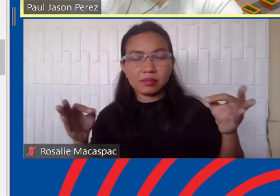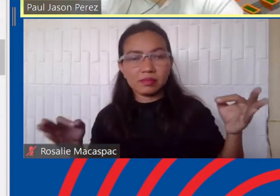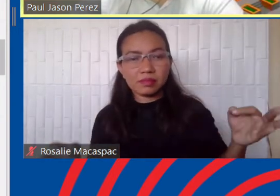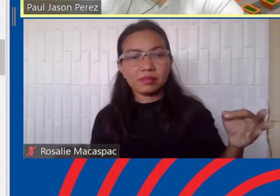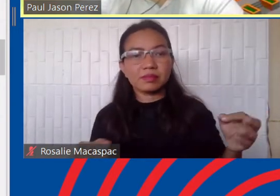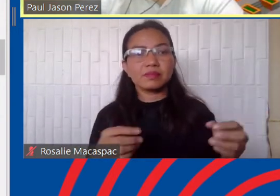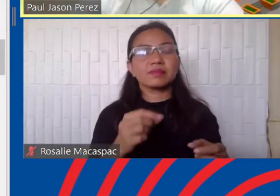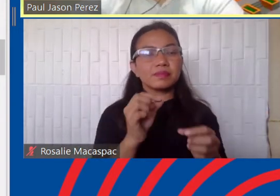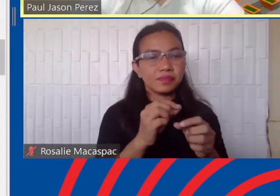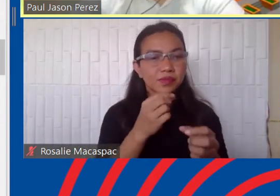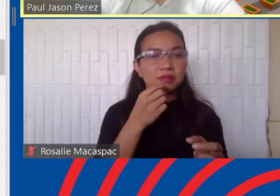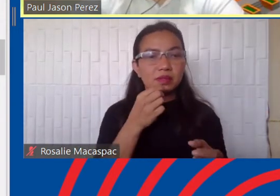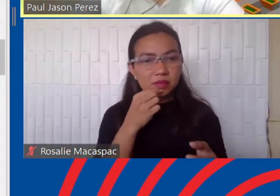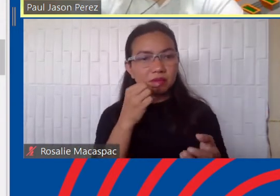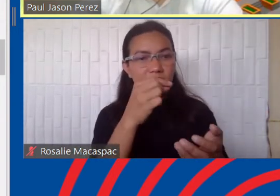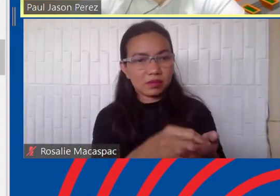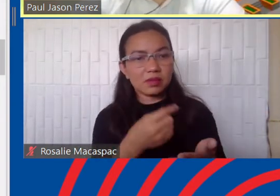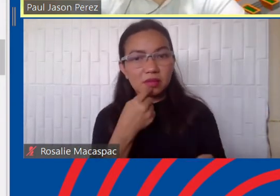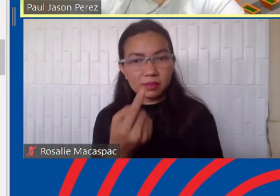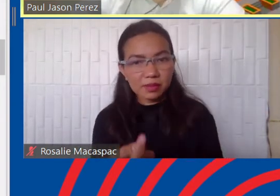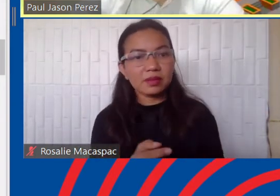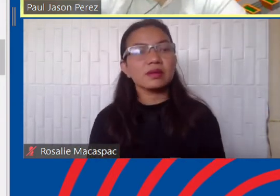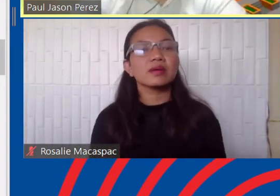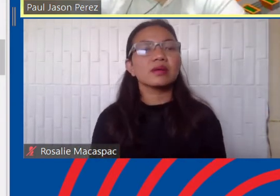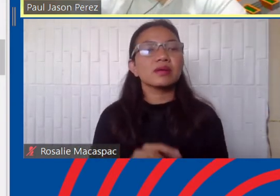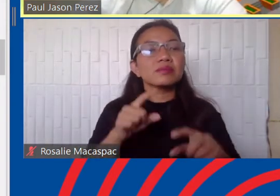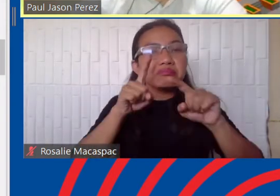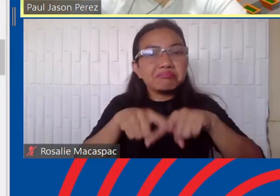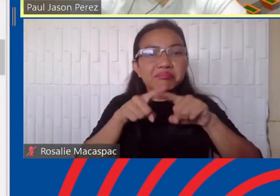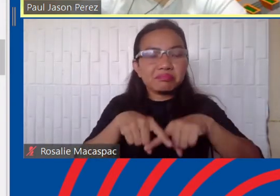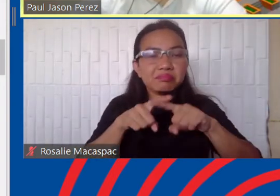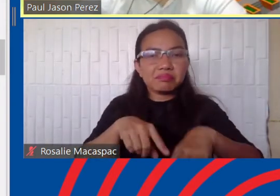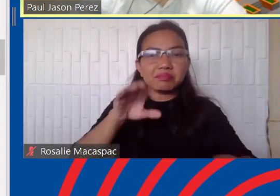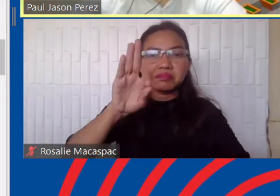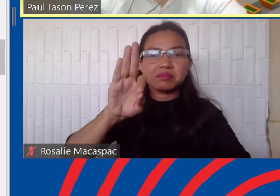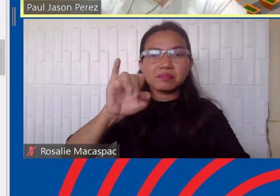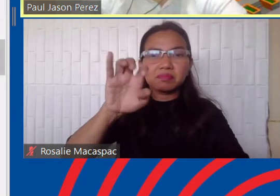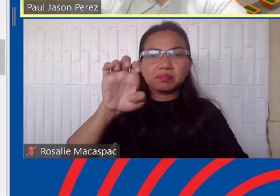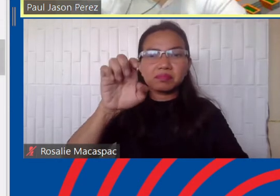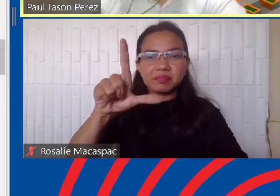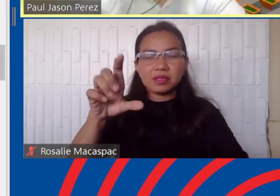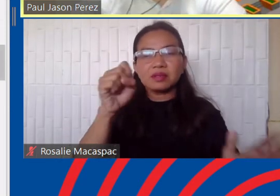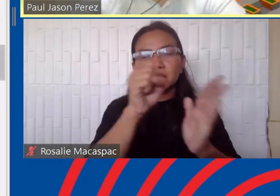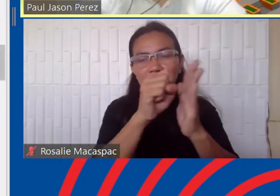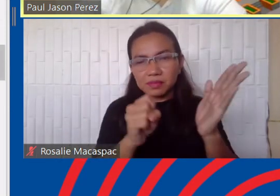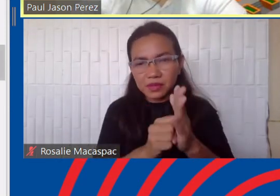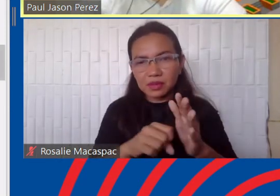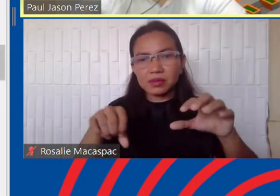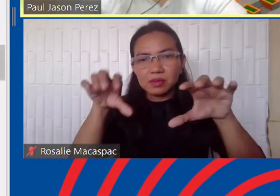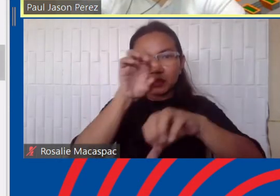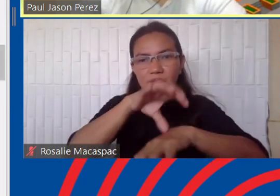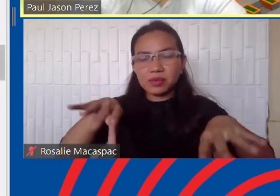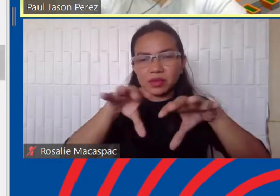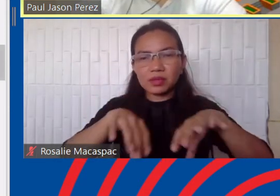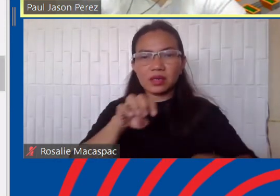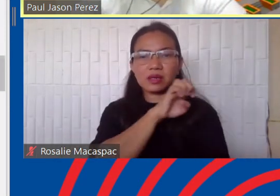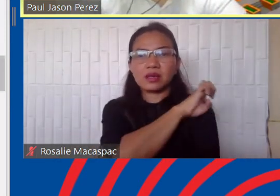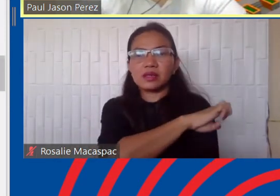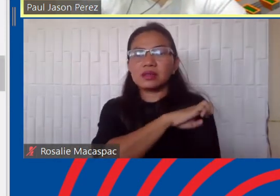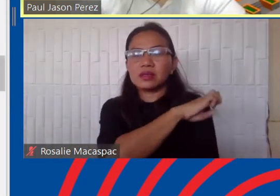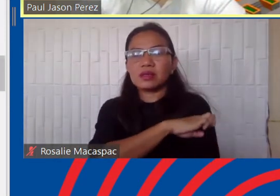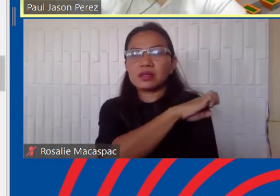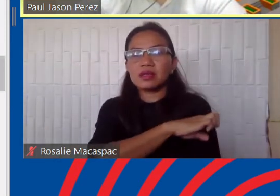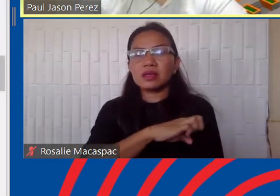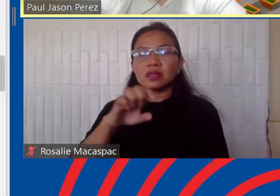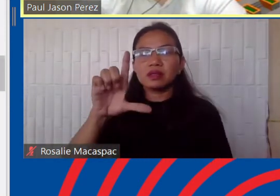raw files. Yeah, it will depend on the field that you're working in. There's also ethics and legal compliance.